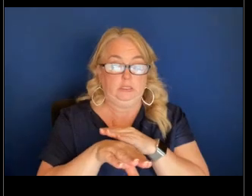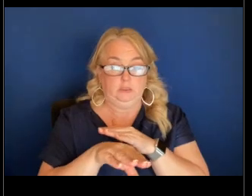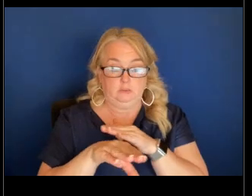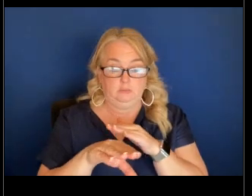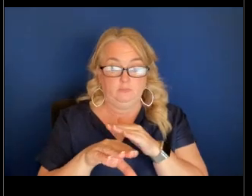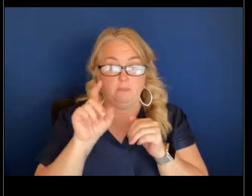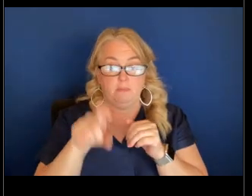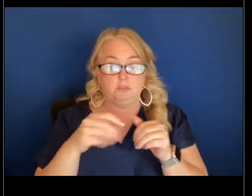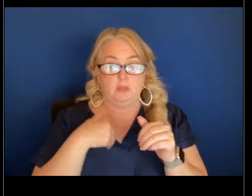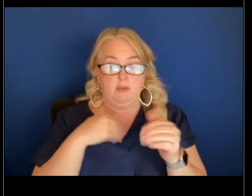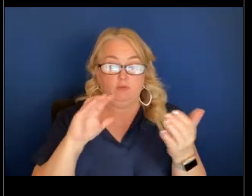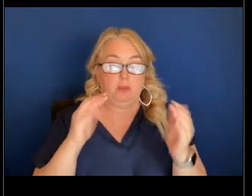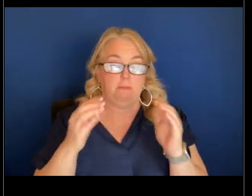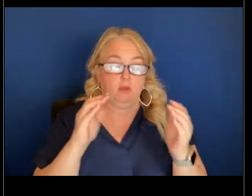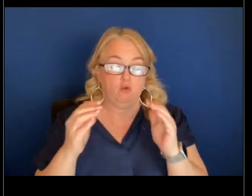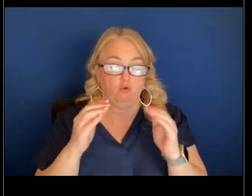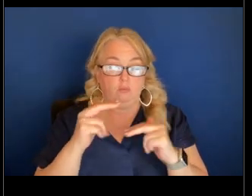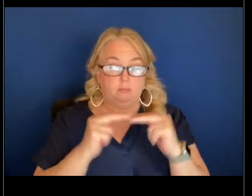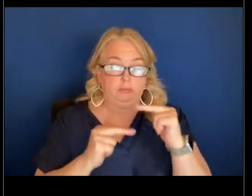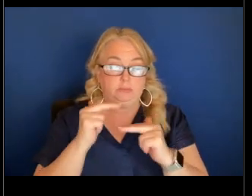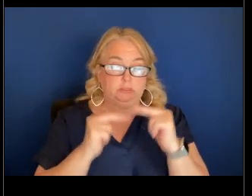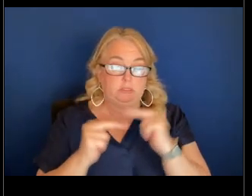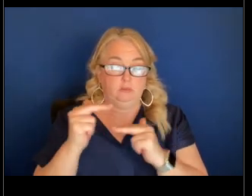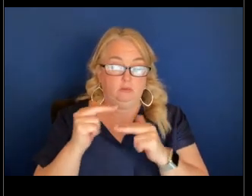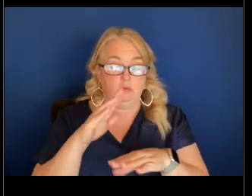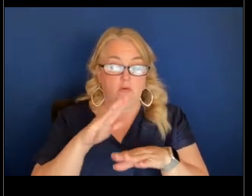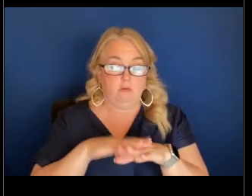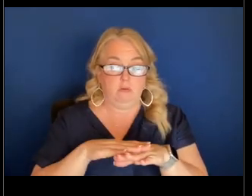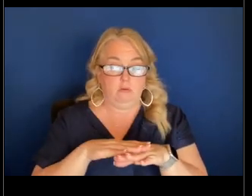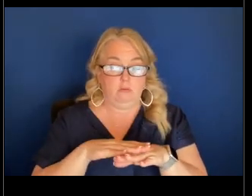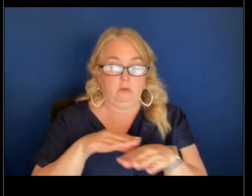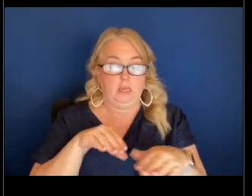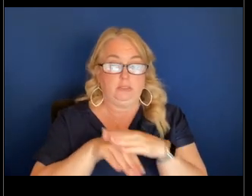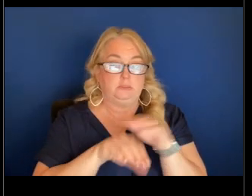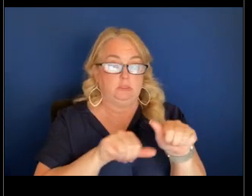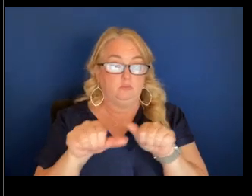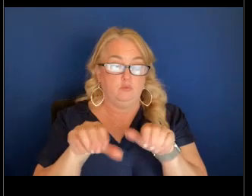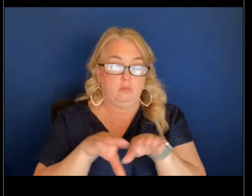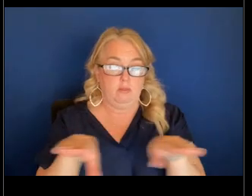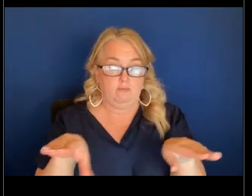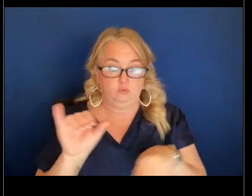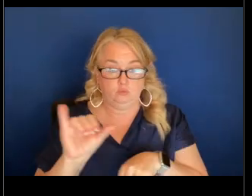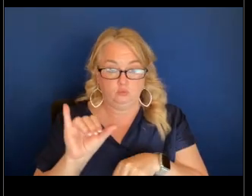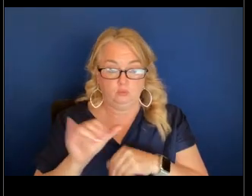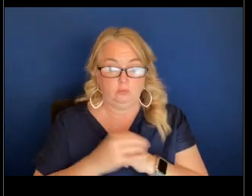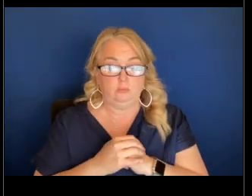must be a comparable facility located on the accessible level.